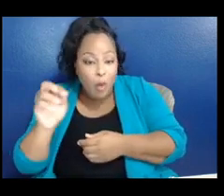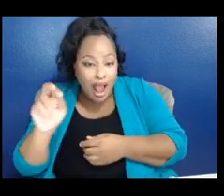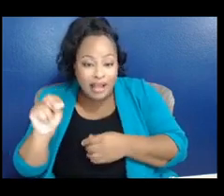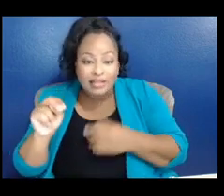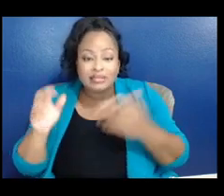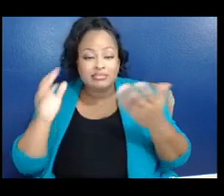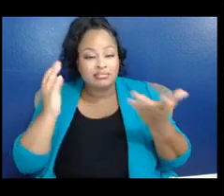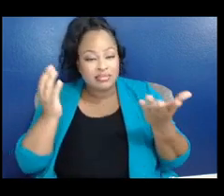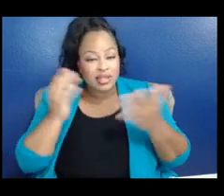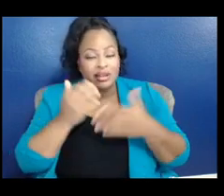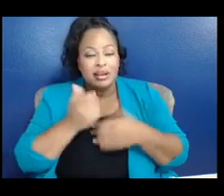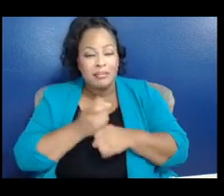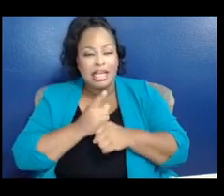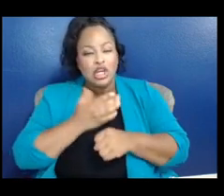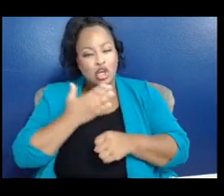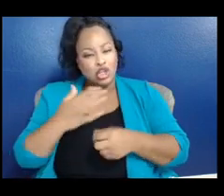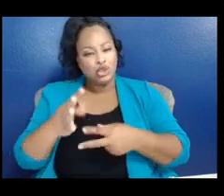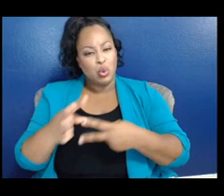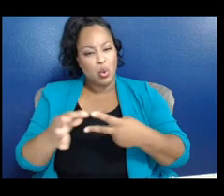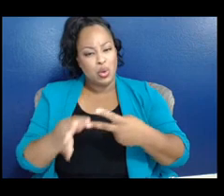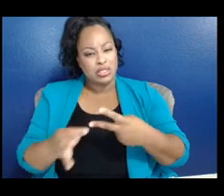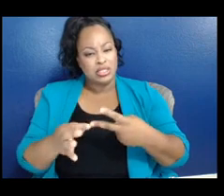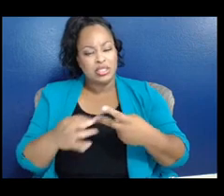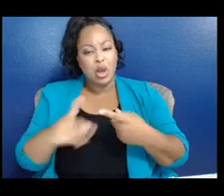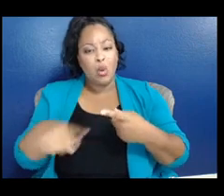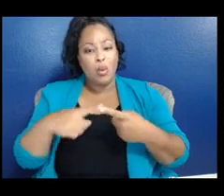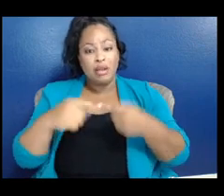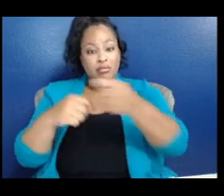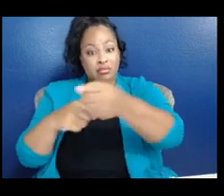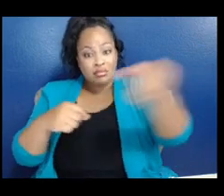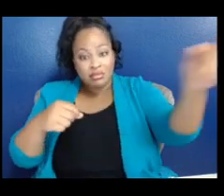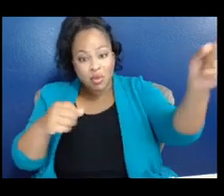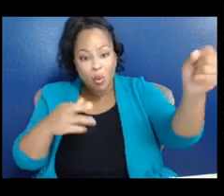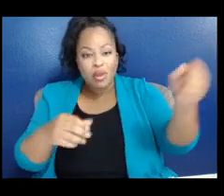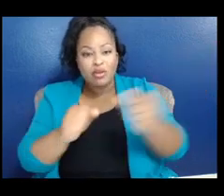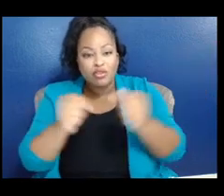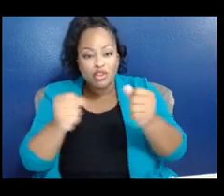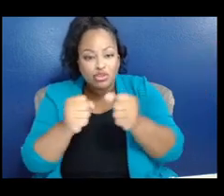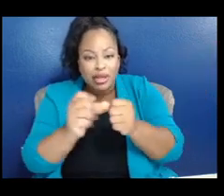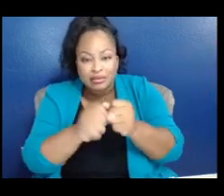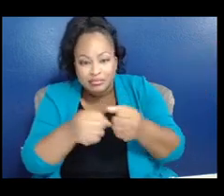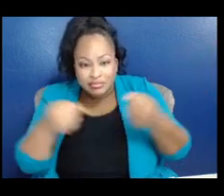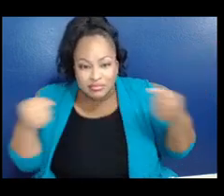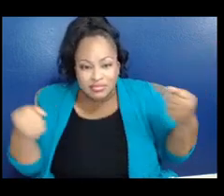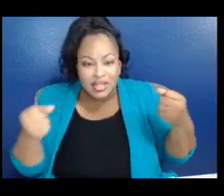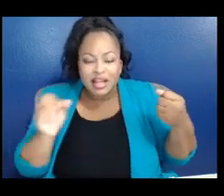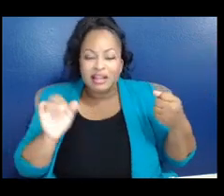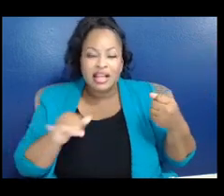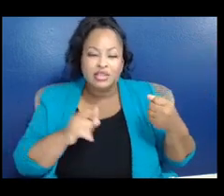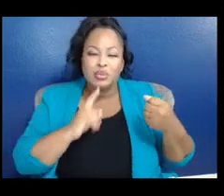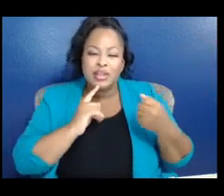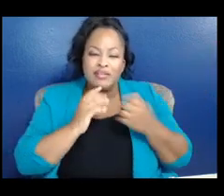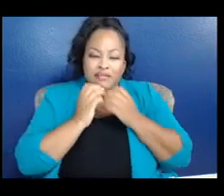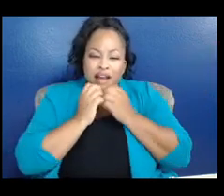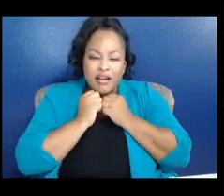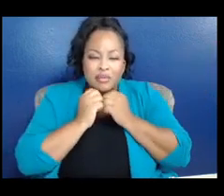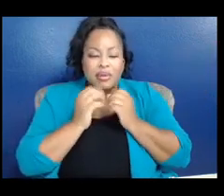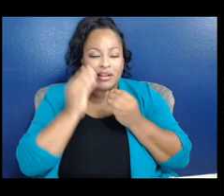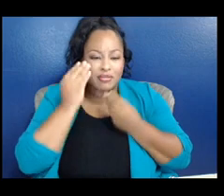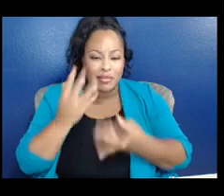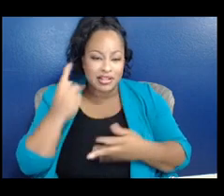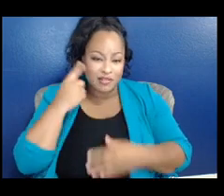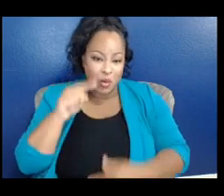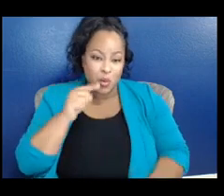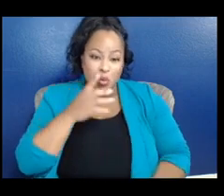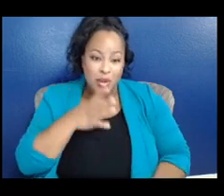know, making good choices when they're opening up the cabinet or the refrigerator. All of this is just such valuable information for women